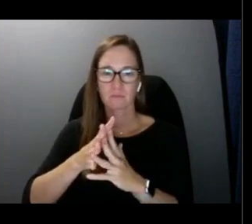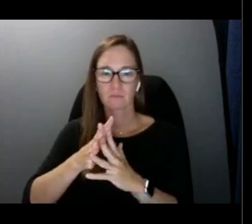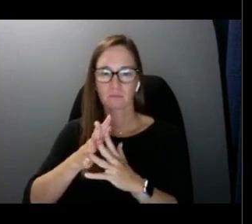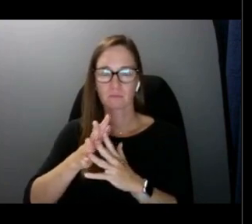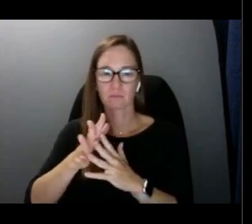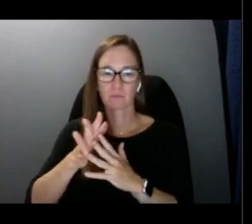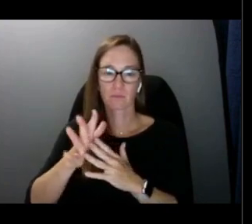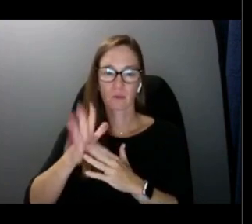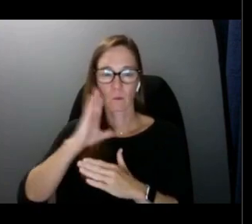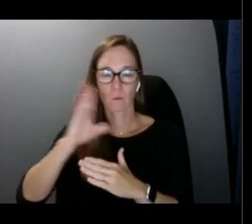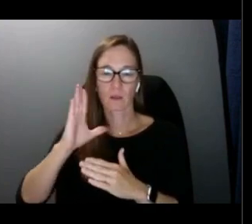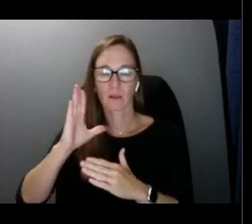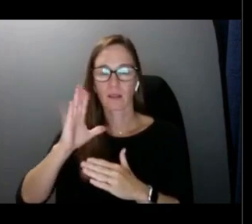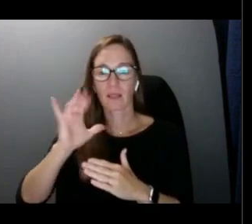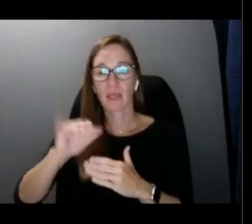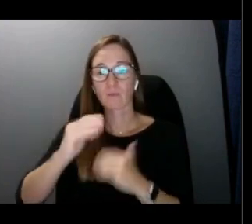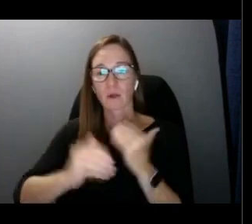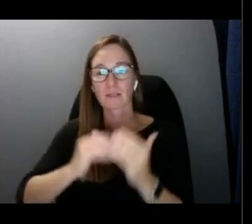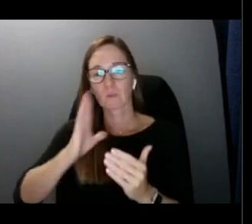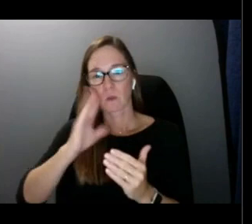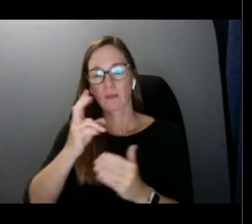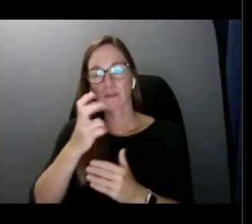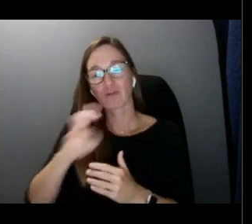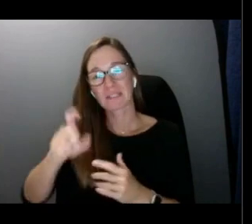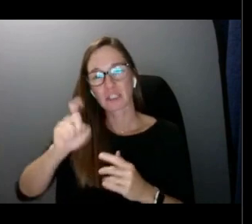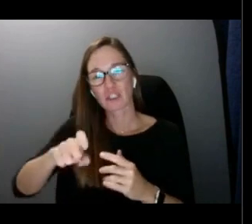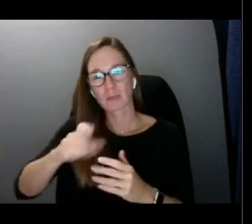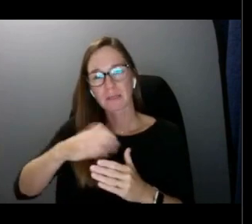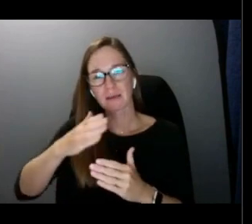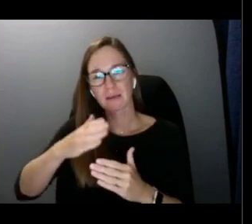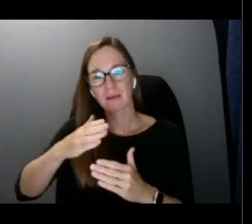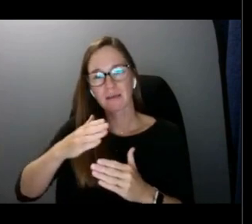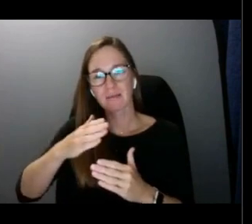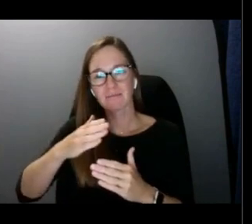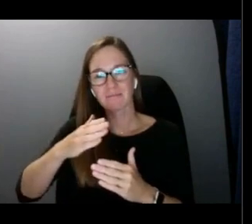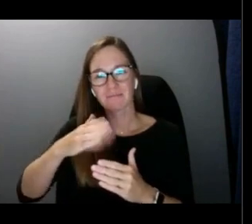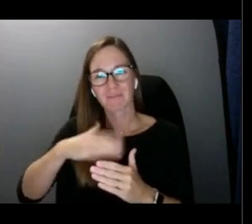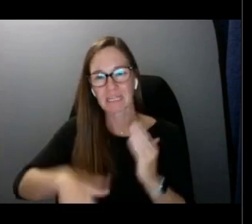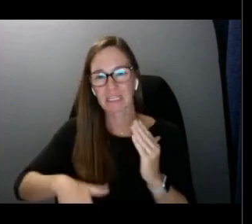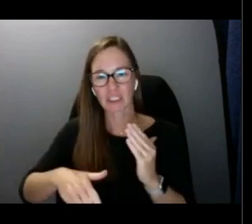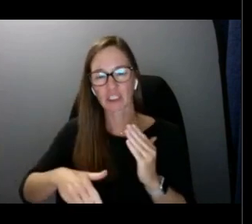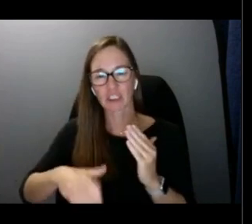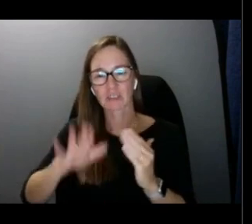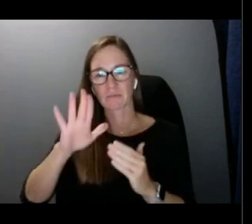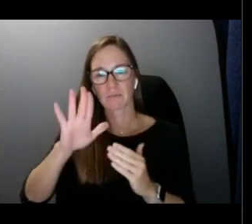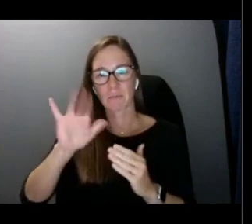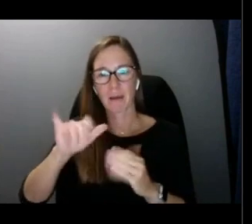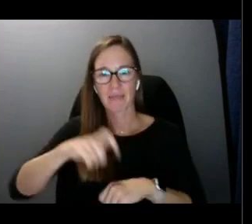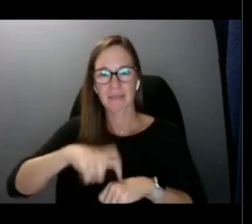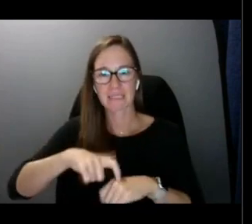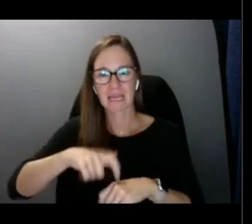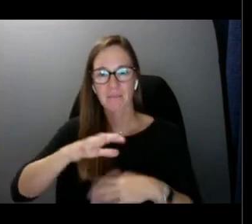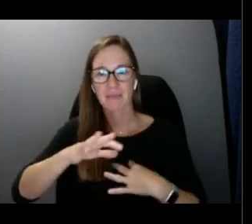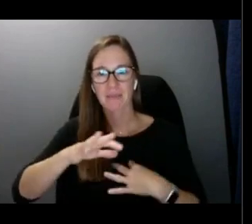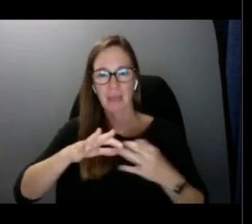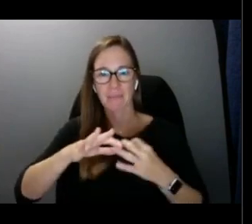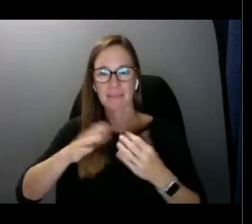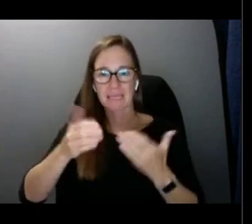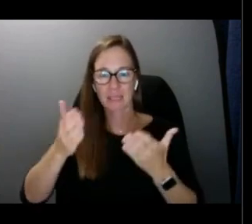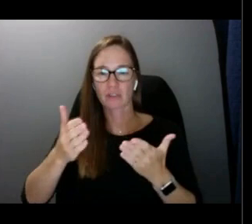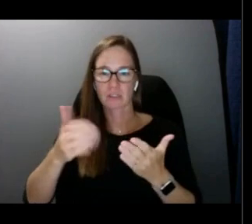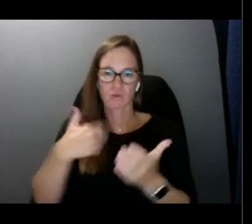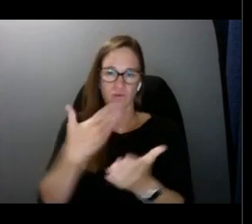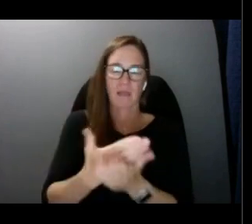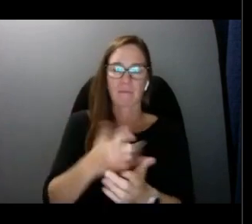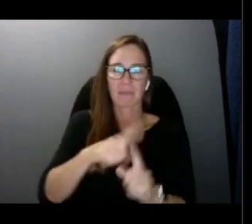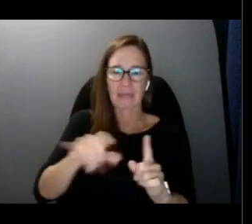be the transition should be fairly well done by the time the applications come in, but that does not